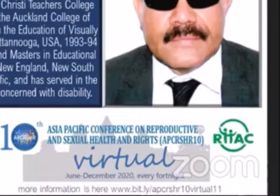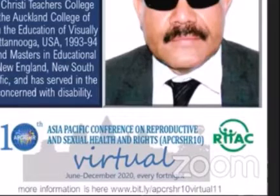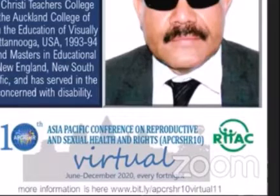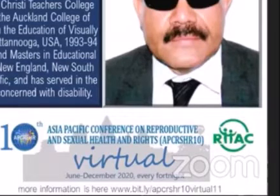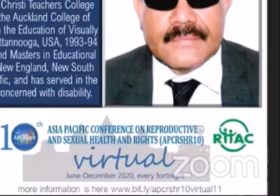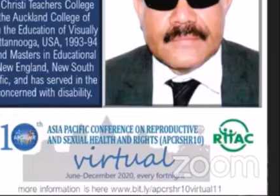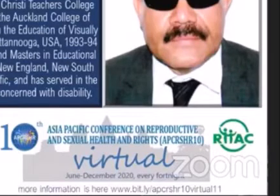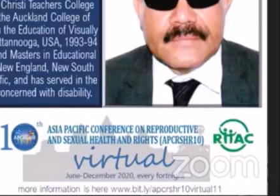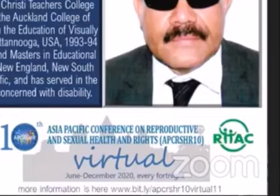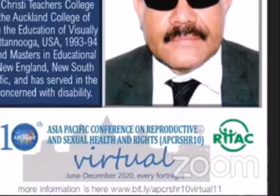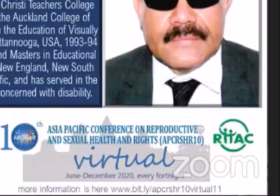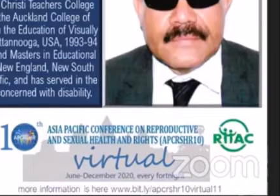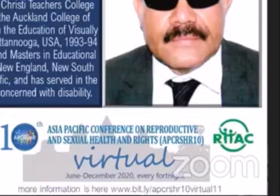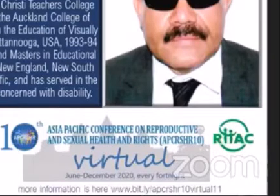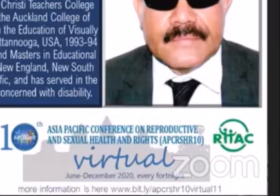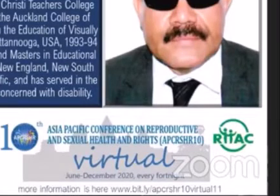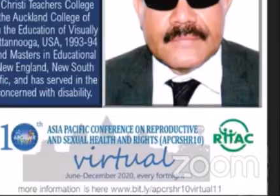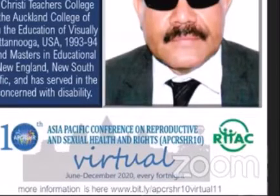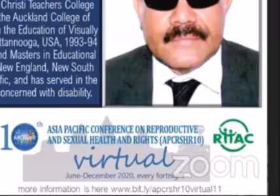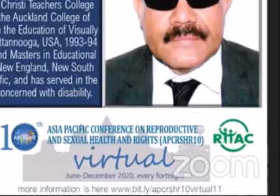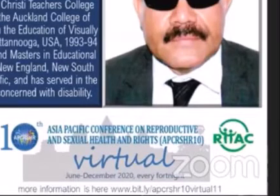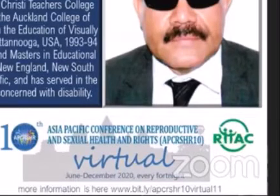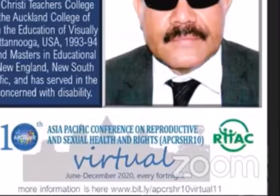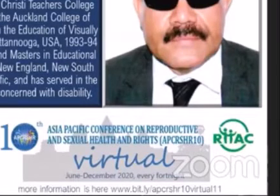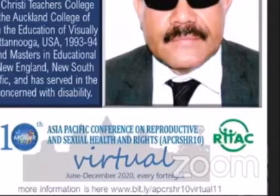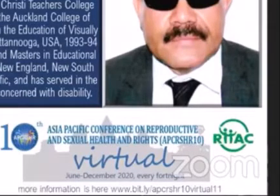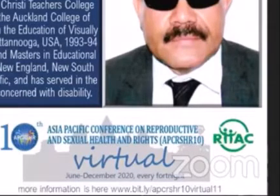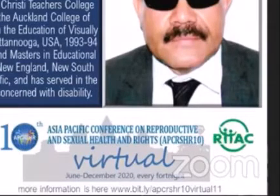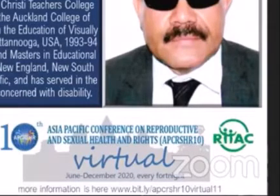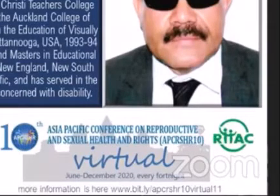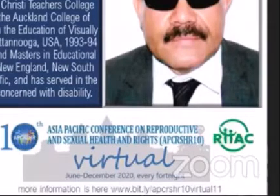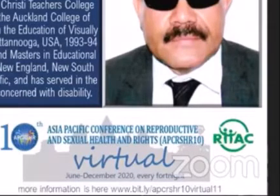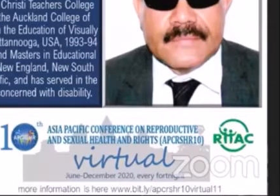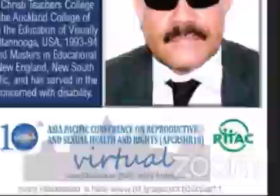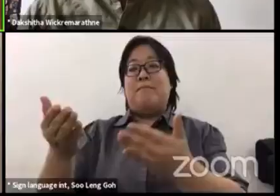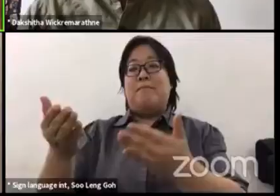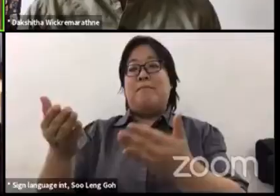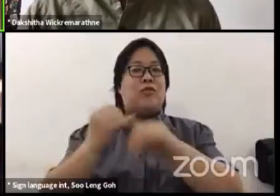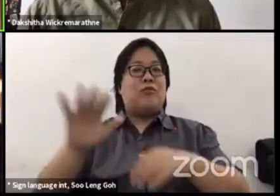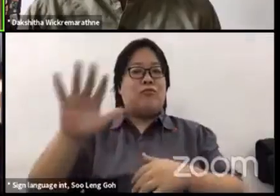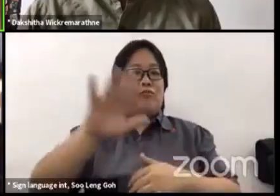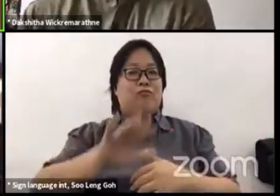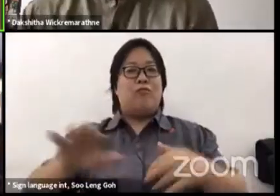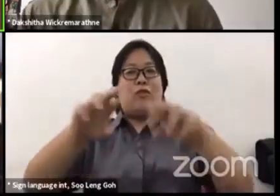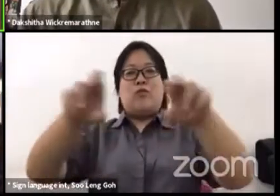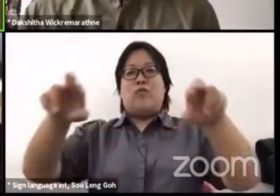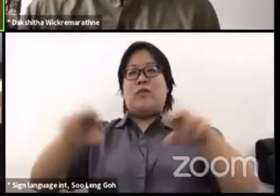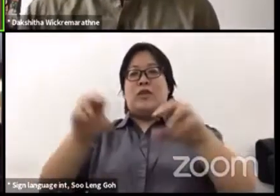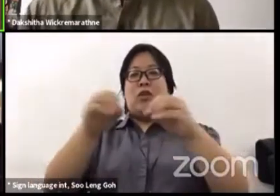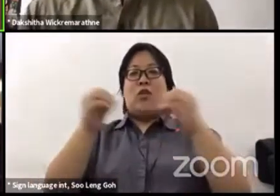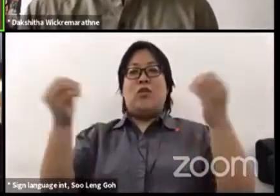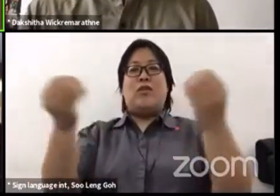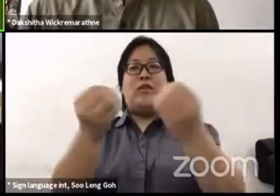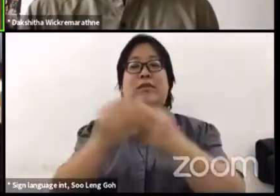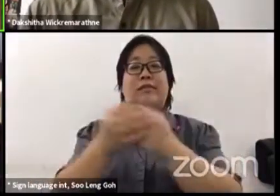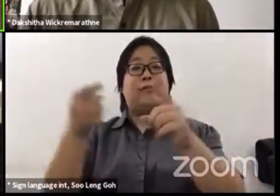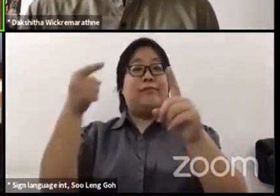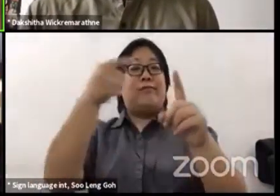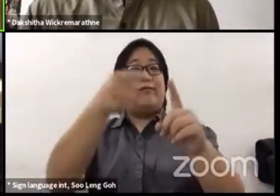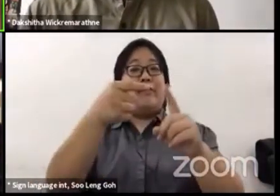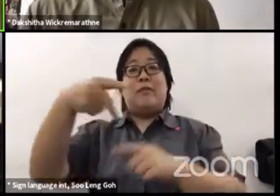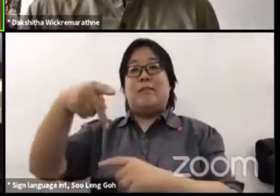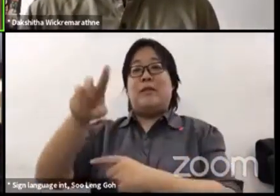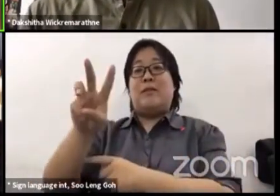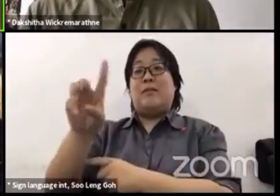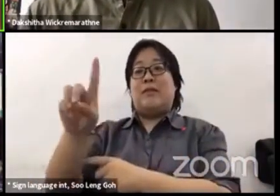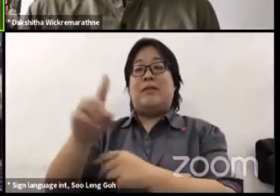region. He has served in the committees of many international and regional organizations concerned with disability.